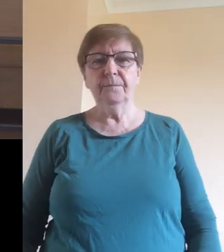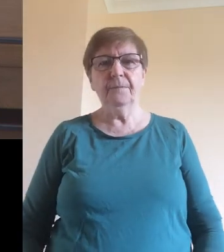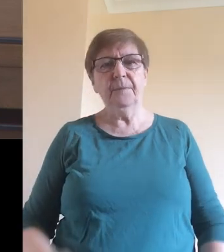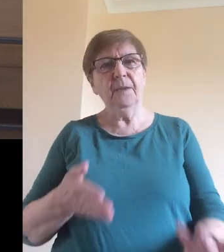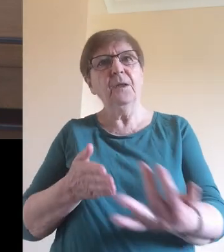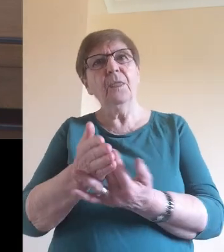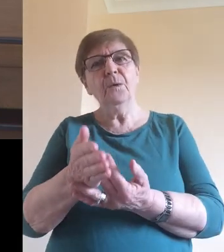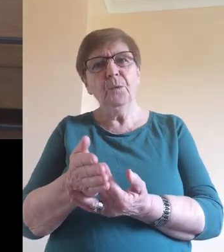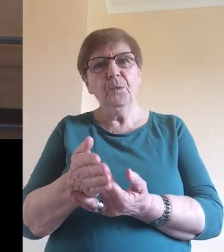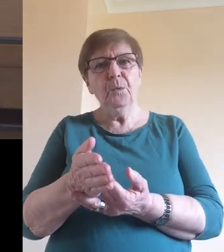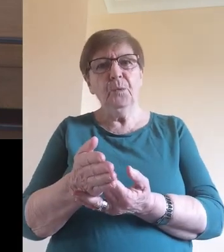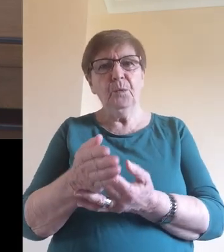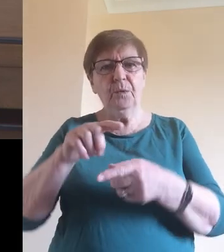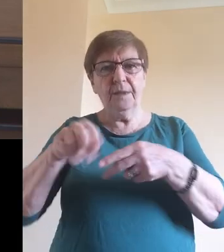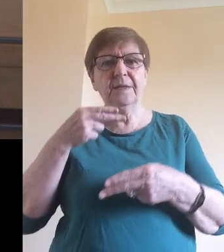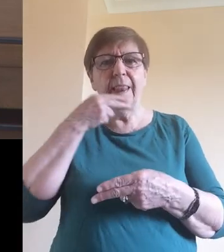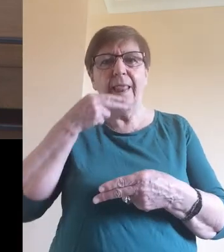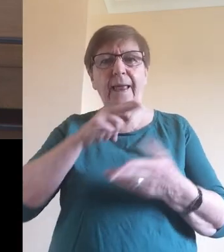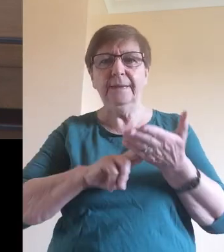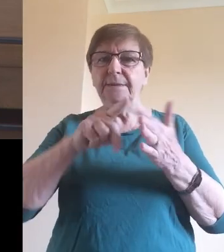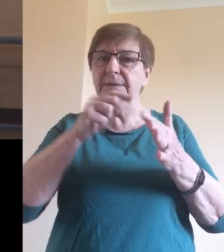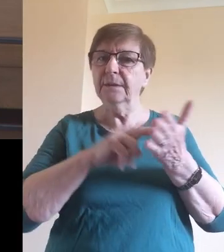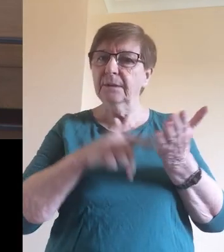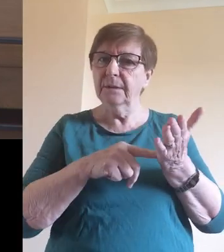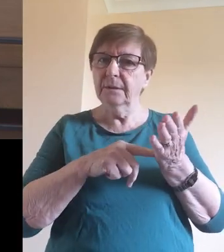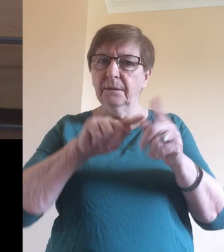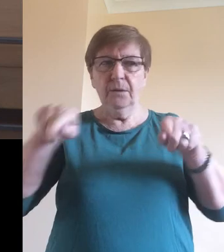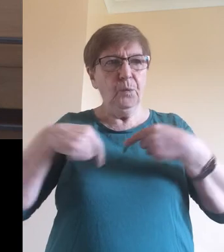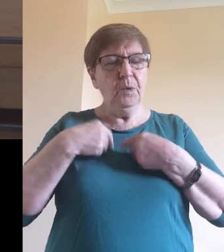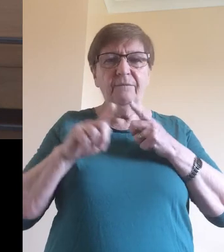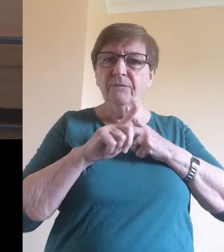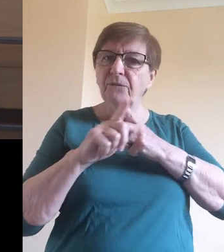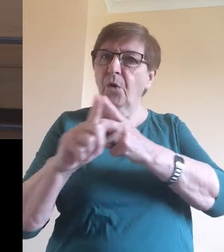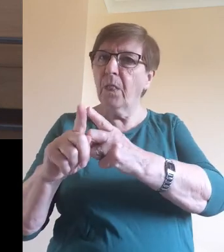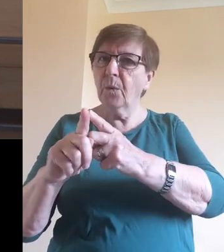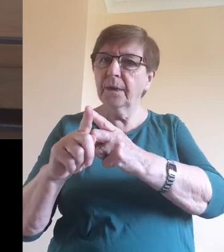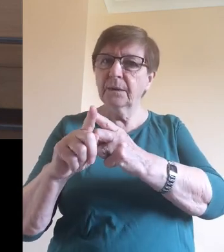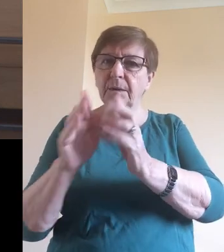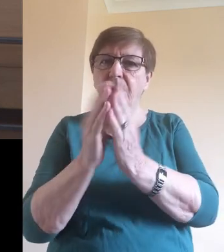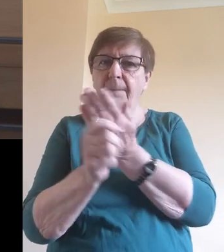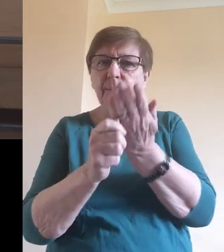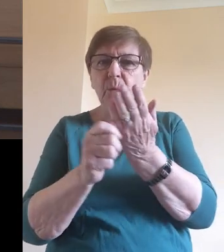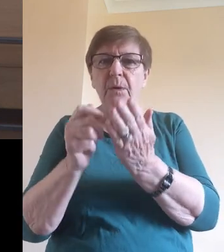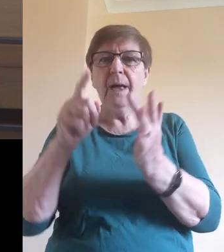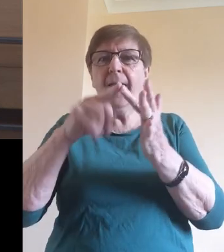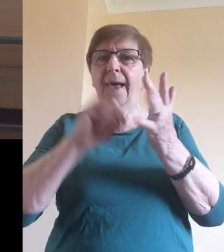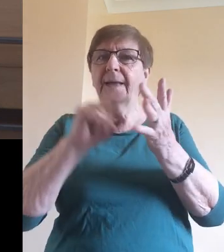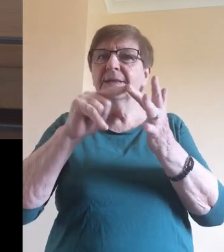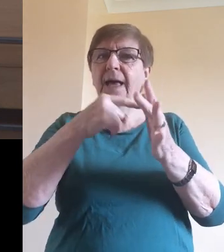during the season of Lent, for the main part, we've been following a series in the prophet Isaiah. And we've